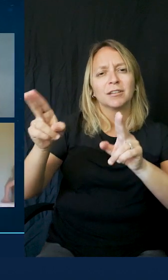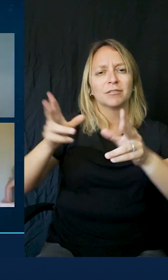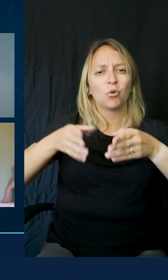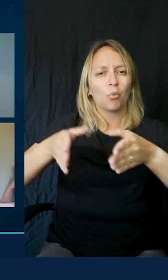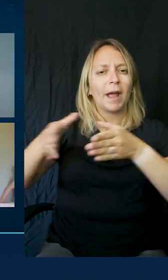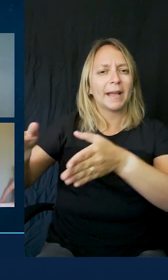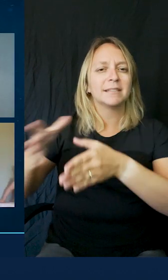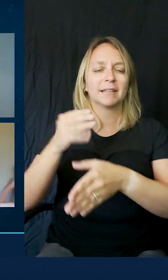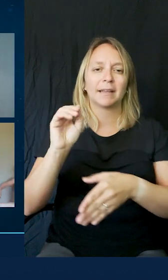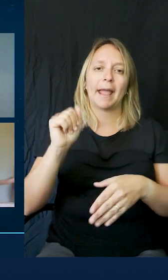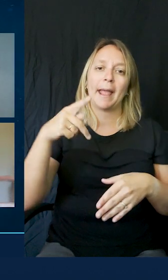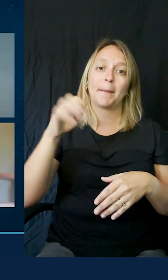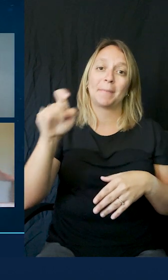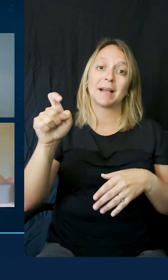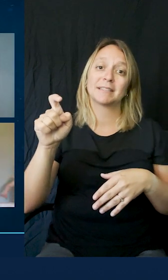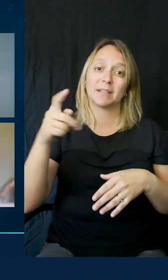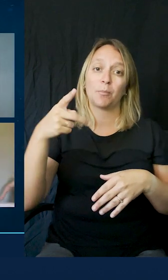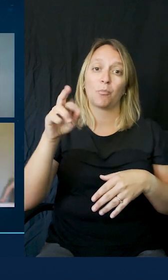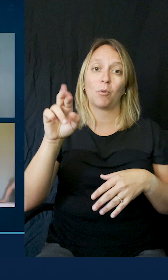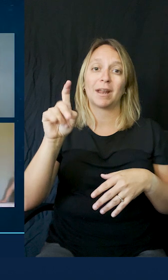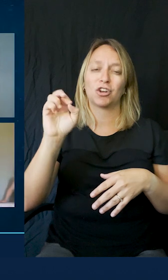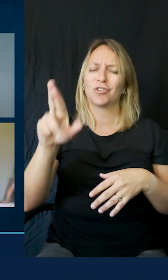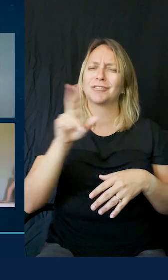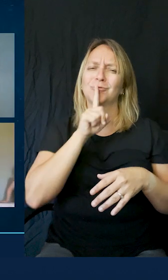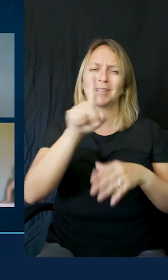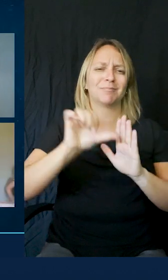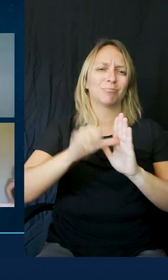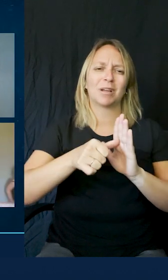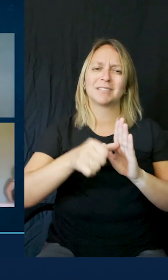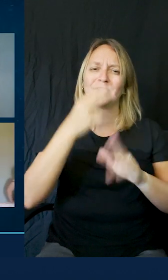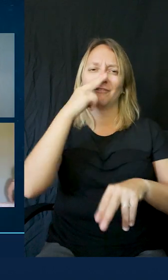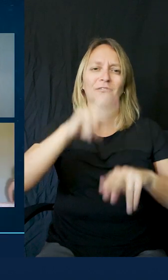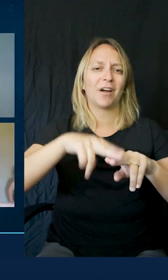the apex predator is really impressive and fun to watch.